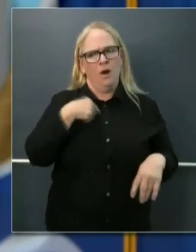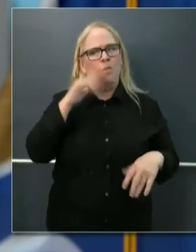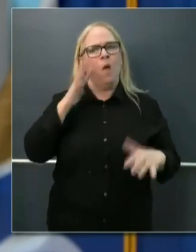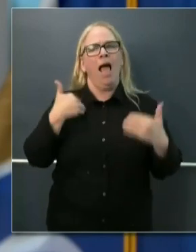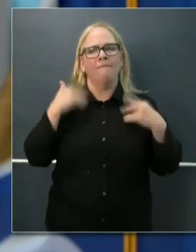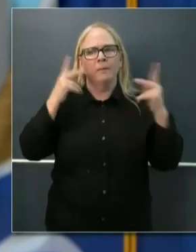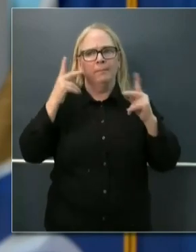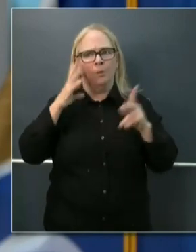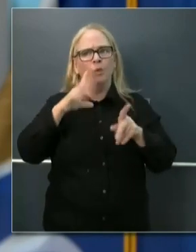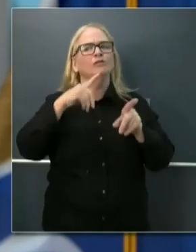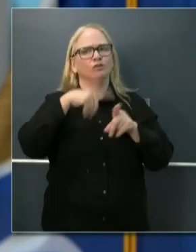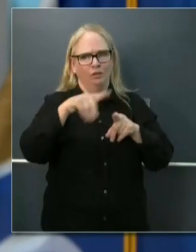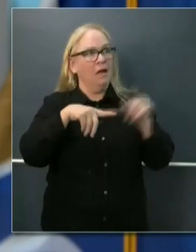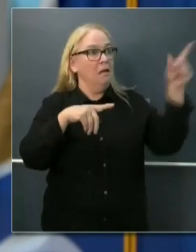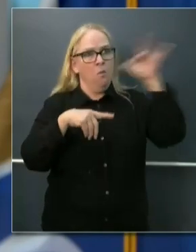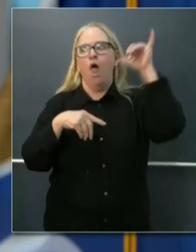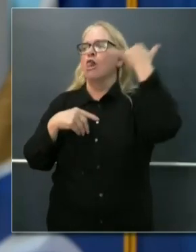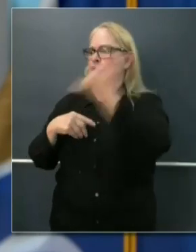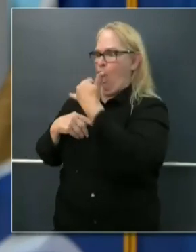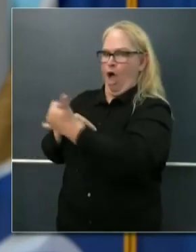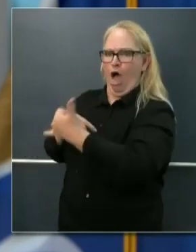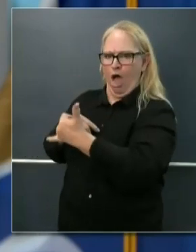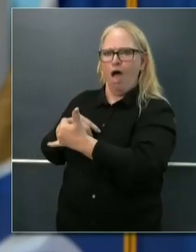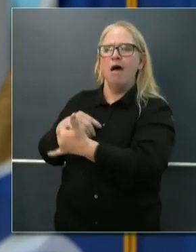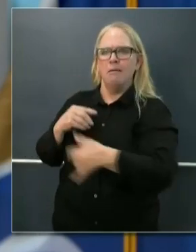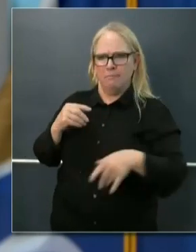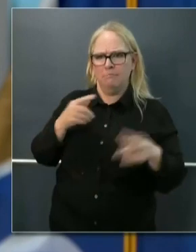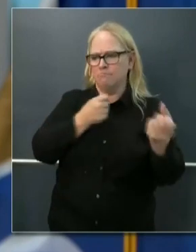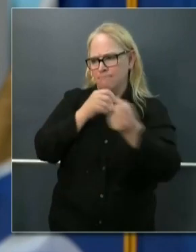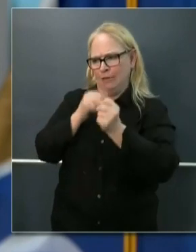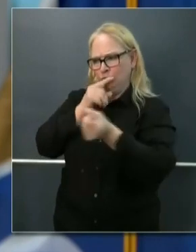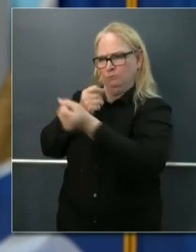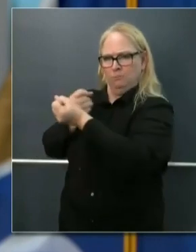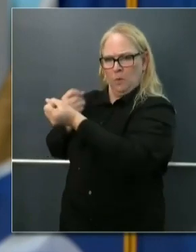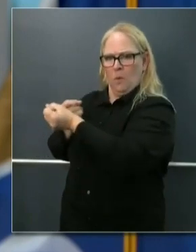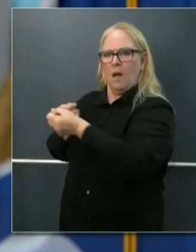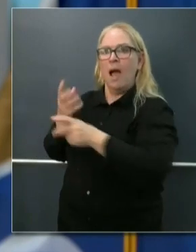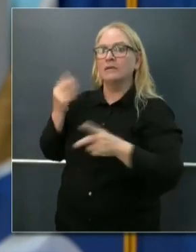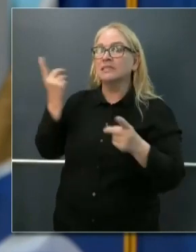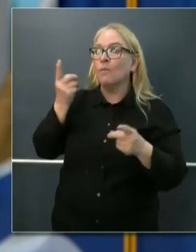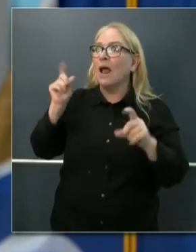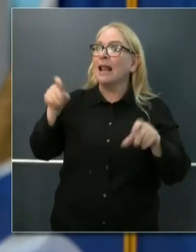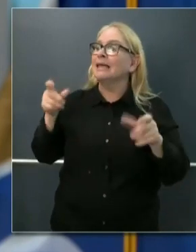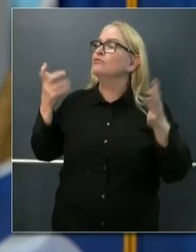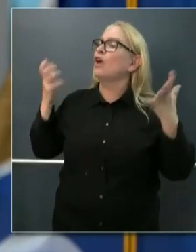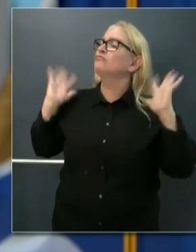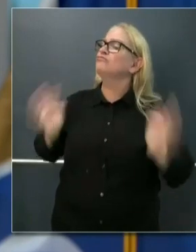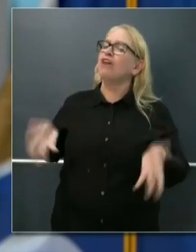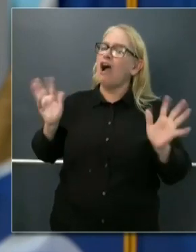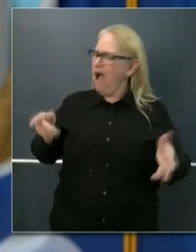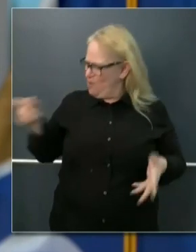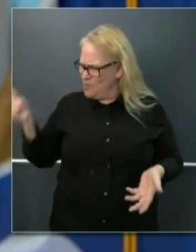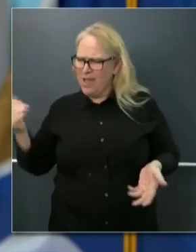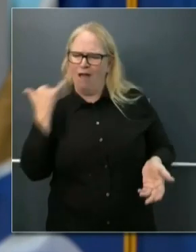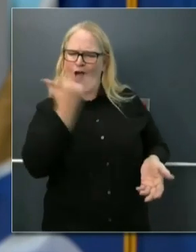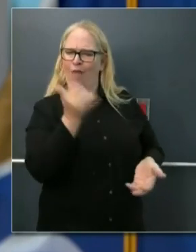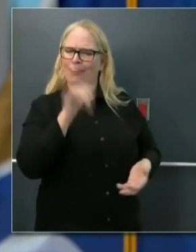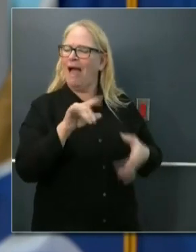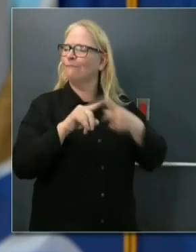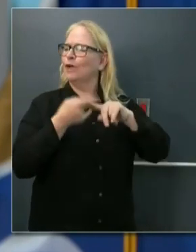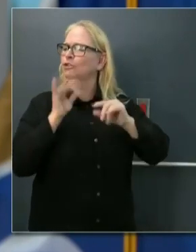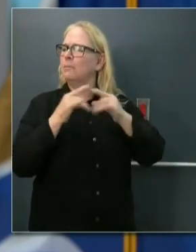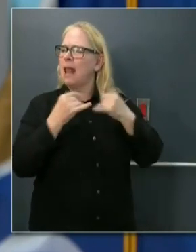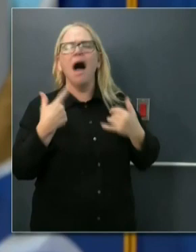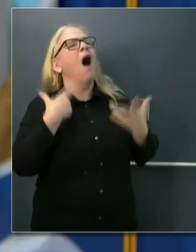in on you, checking in to see if they can be supportive of your needs. You just need someone to talk to. That's the line to call. You need